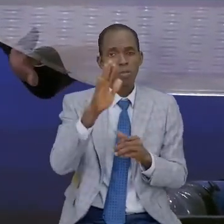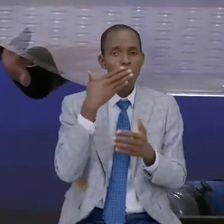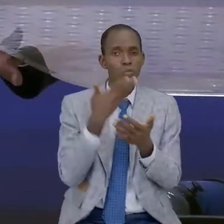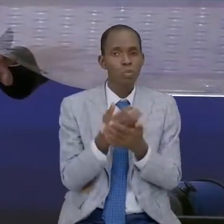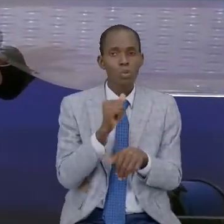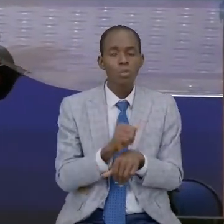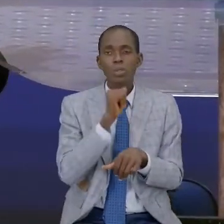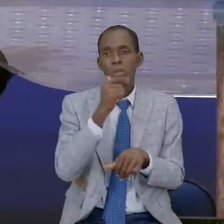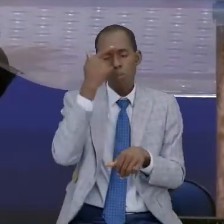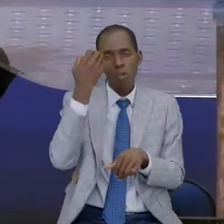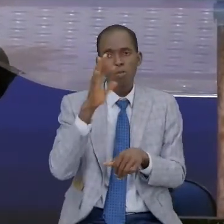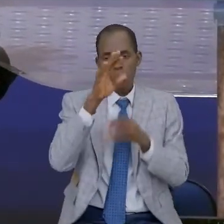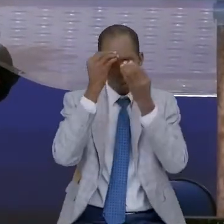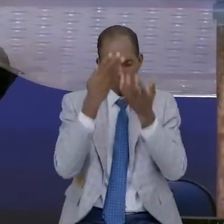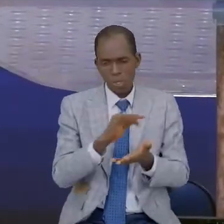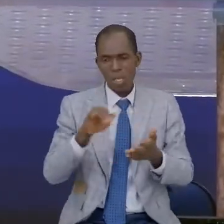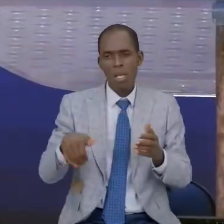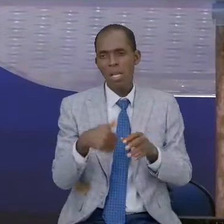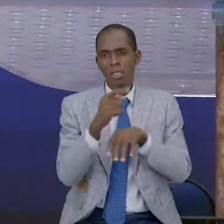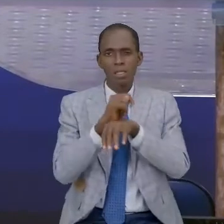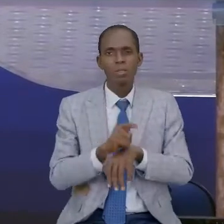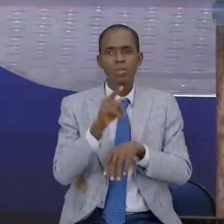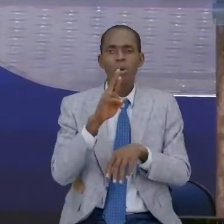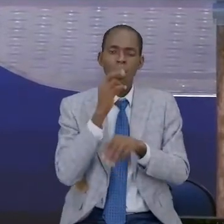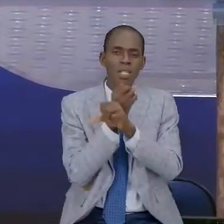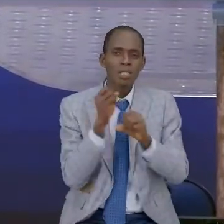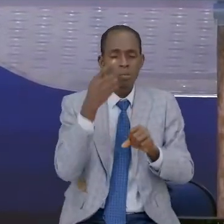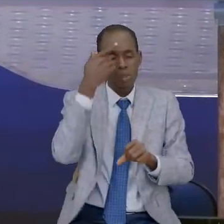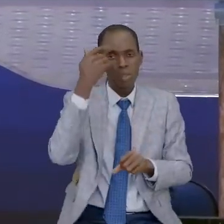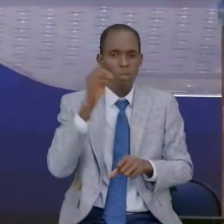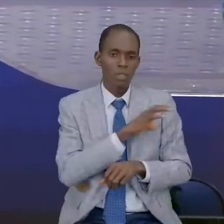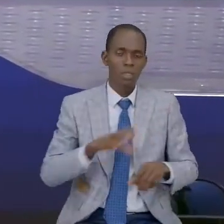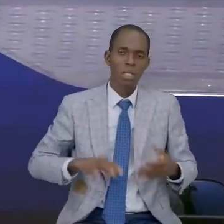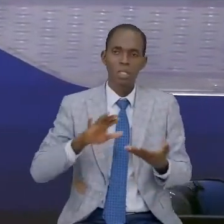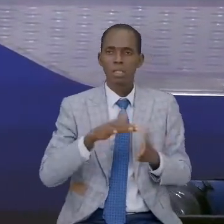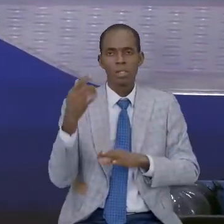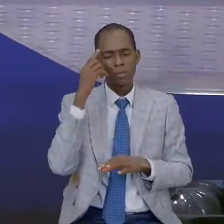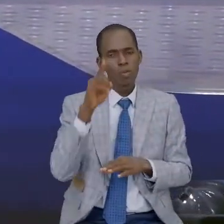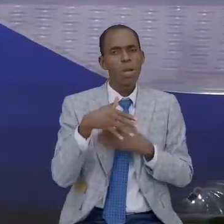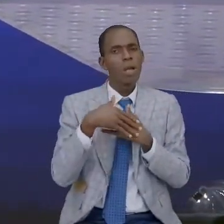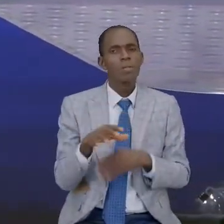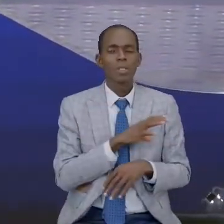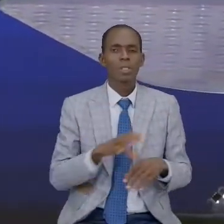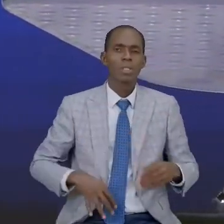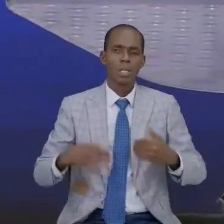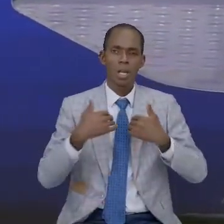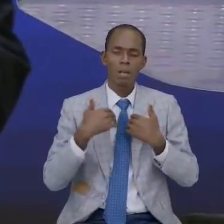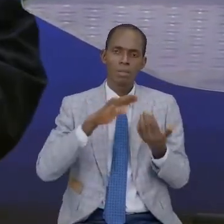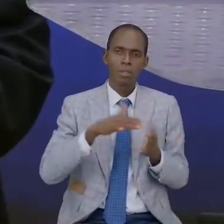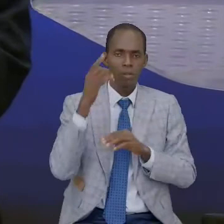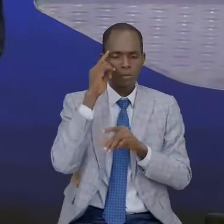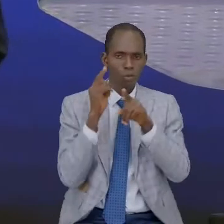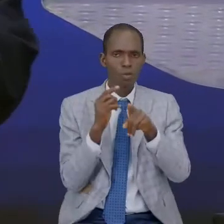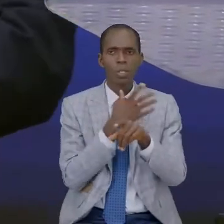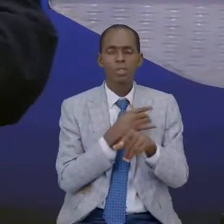works and not because of your obeying any tradition. You are saved because Christ died for you. After Christ has died